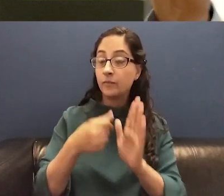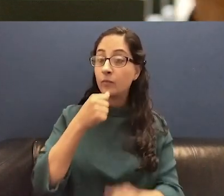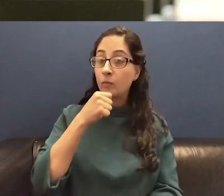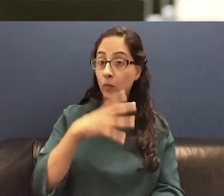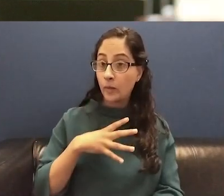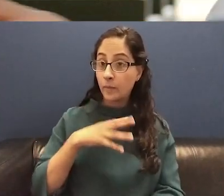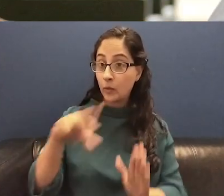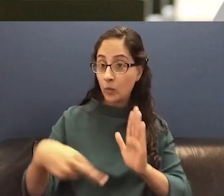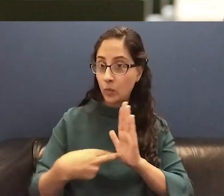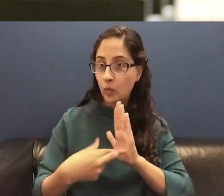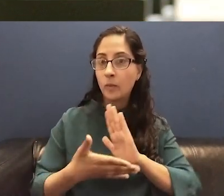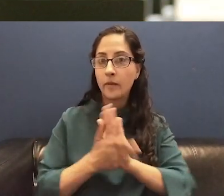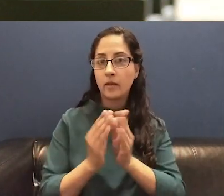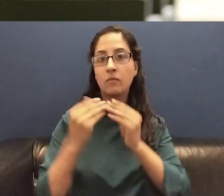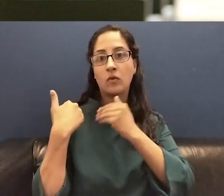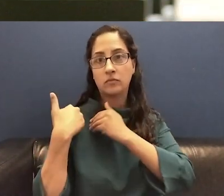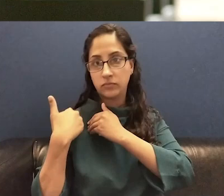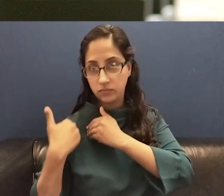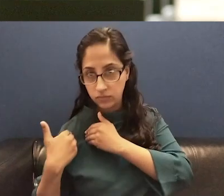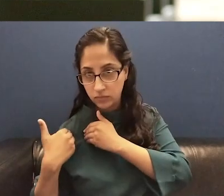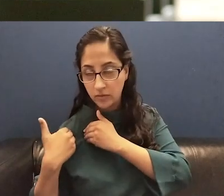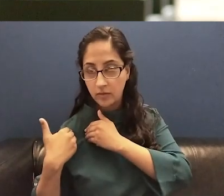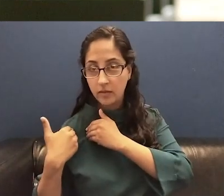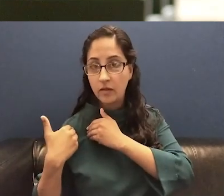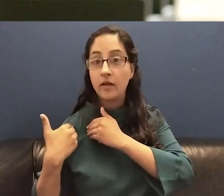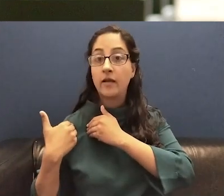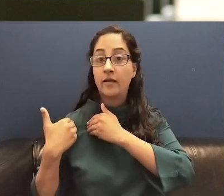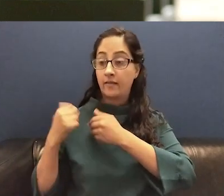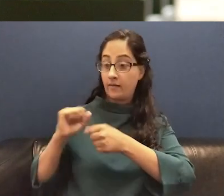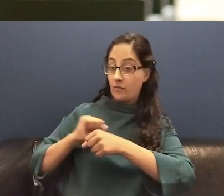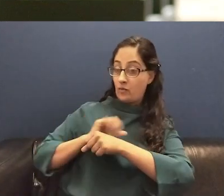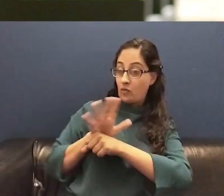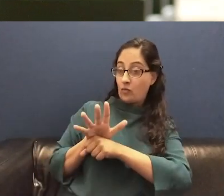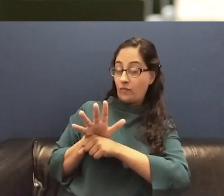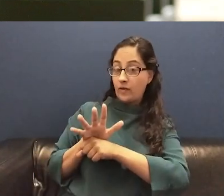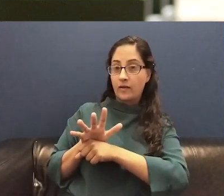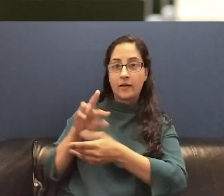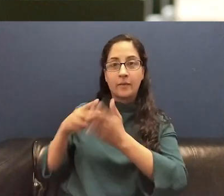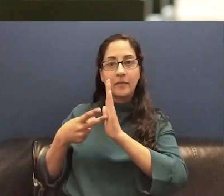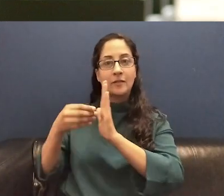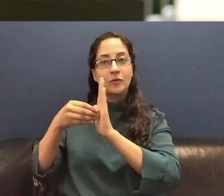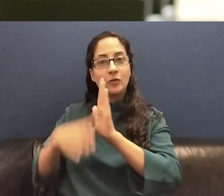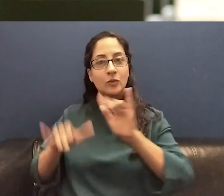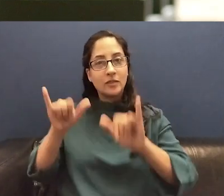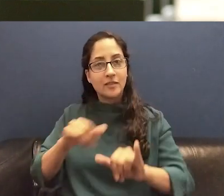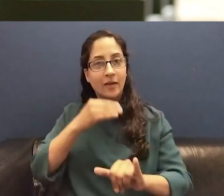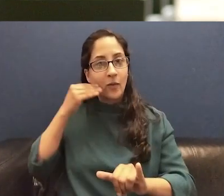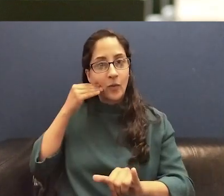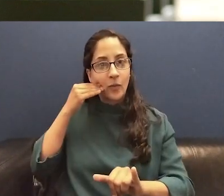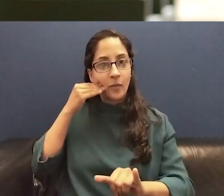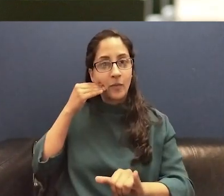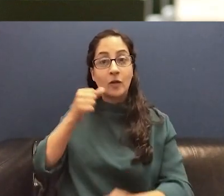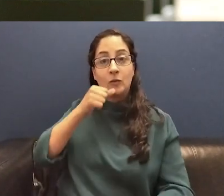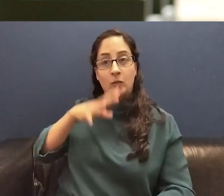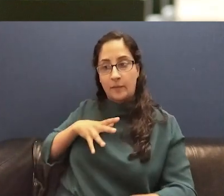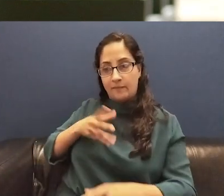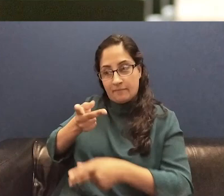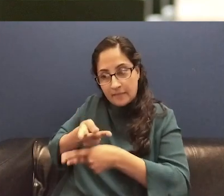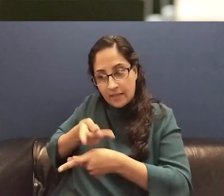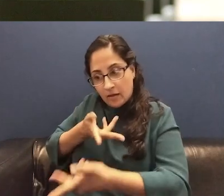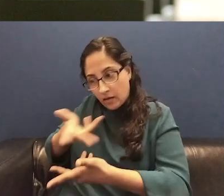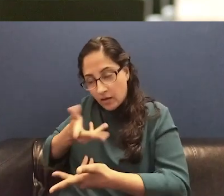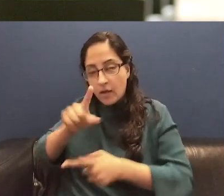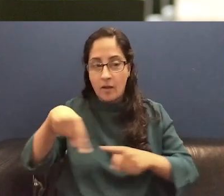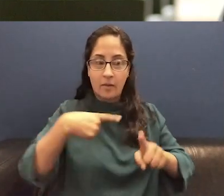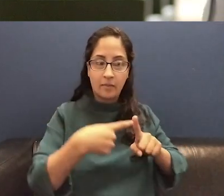for elders or for kids who are now at home. These kinds of supports that the team was able to come up with were